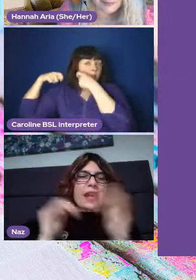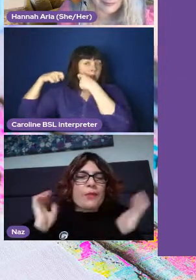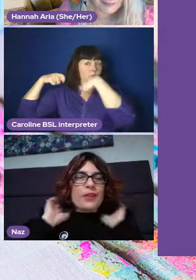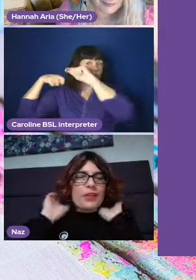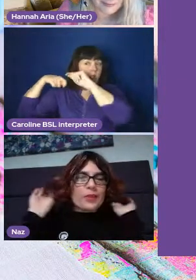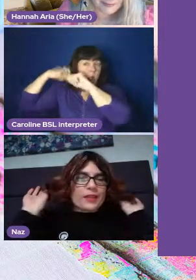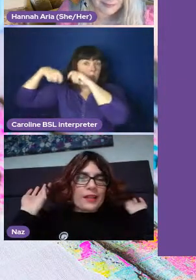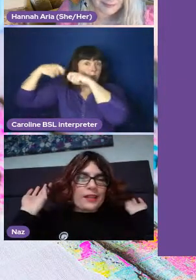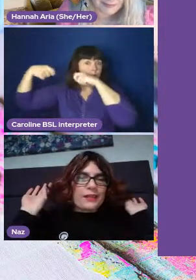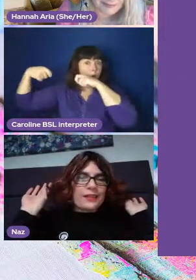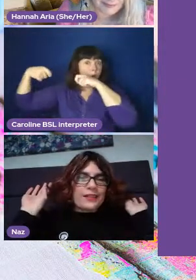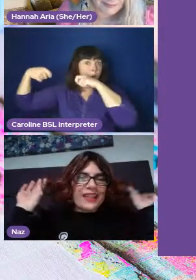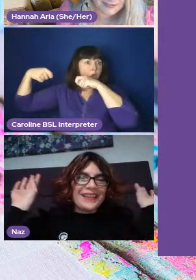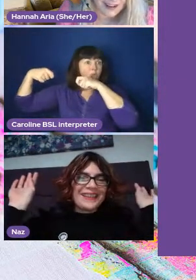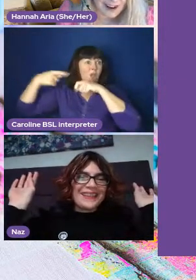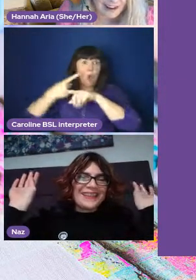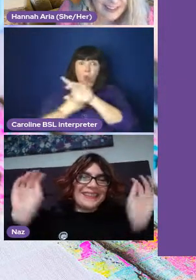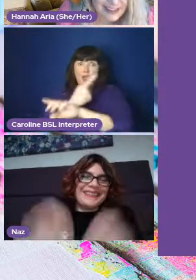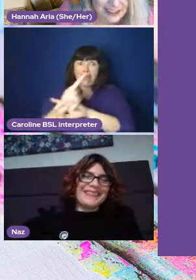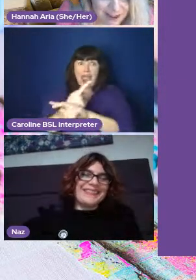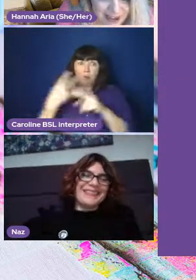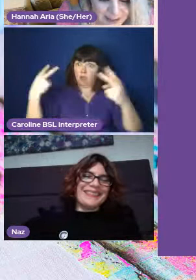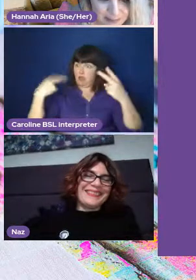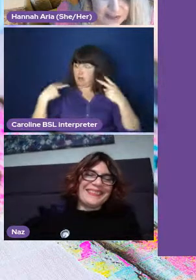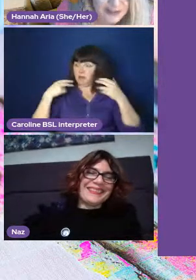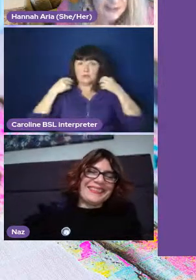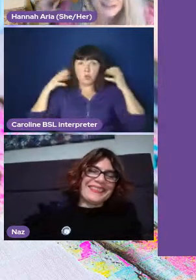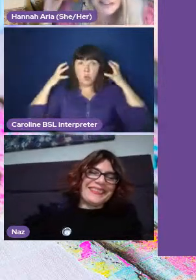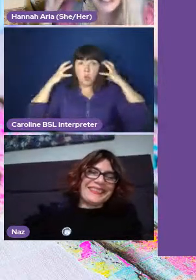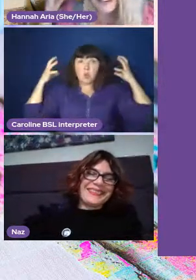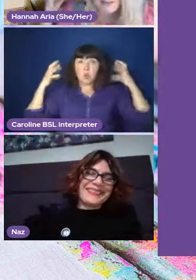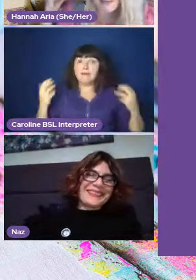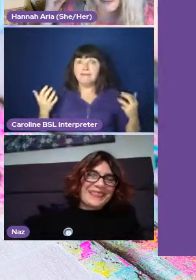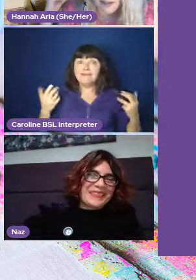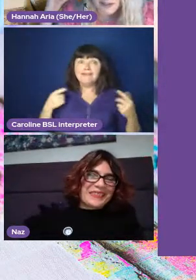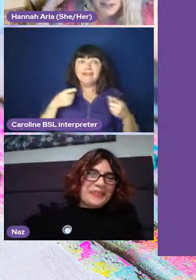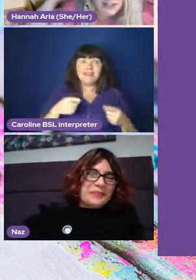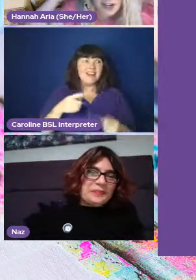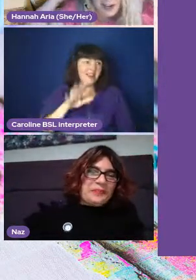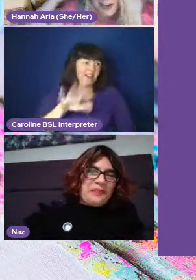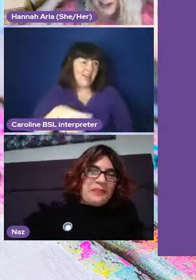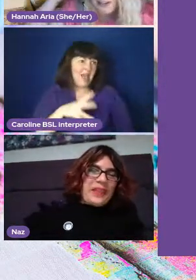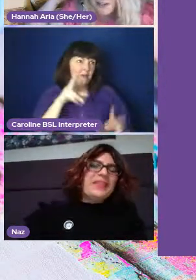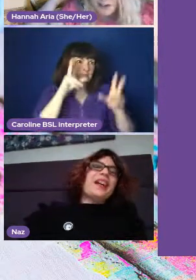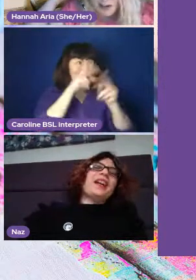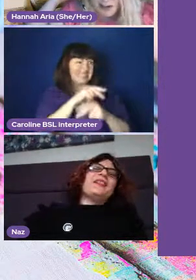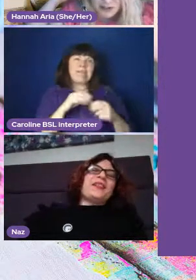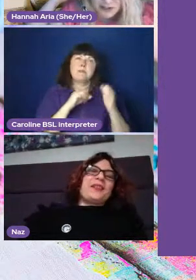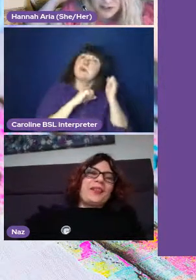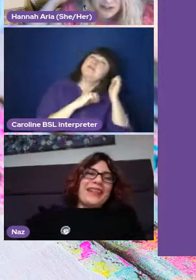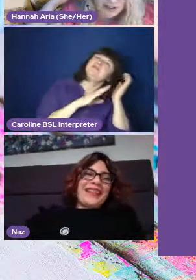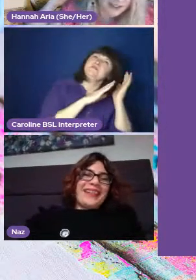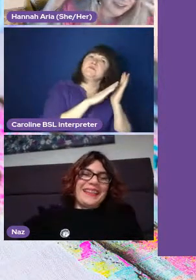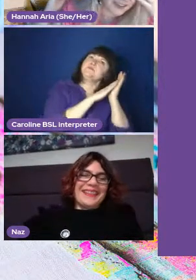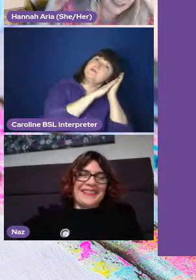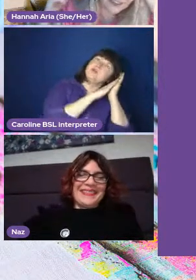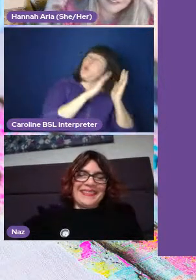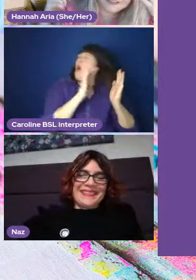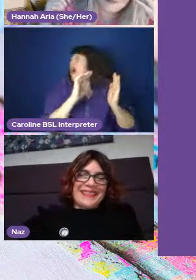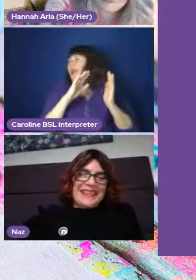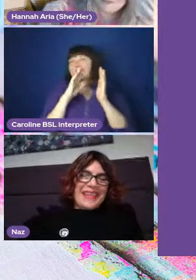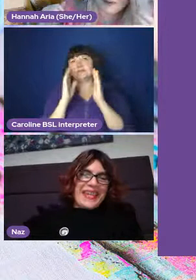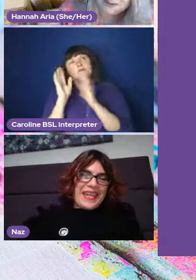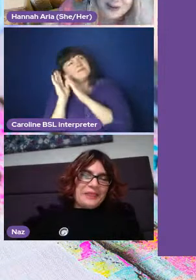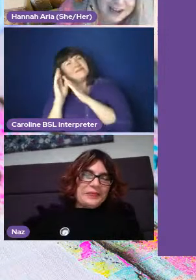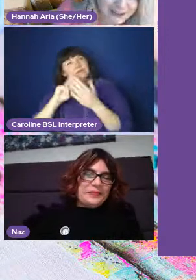in for an hour and look what's done. I think they're great, but you could never sleep in them, could you? Because they hurt your head too. No, that's right.